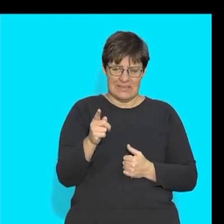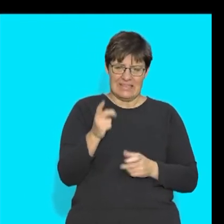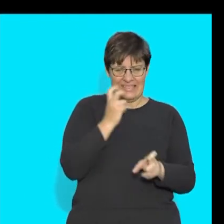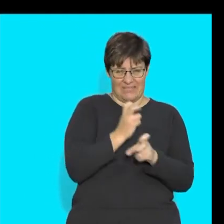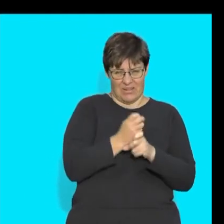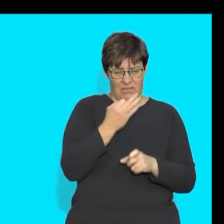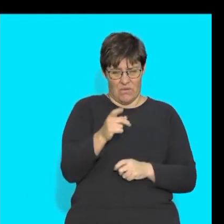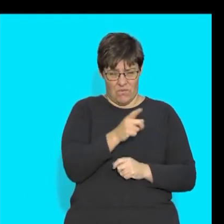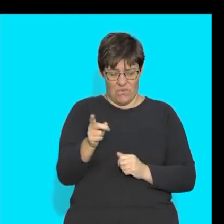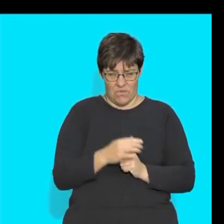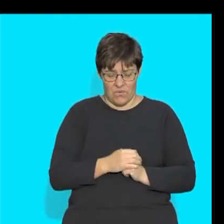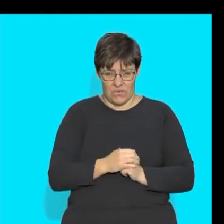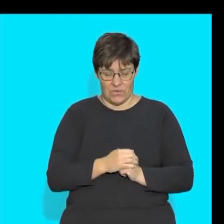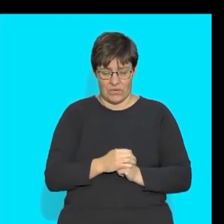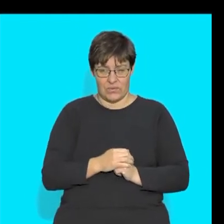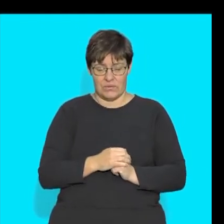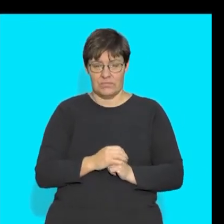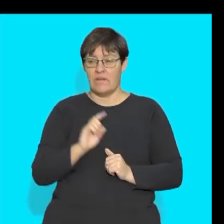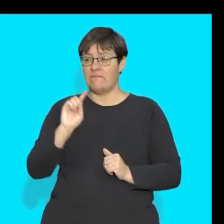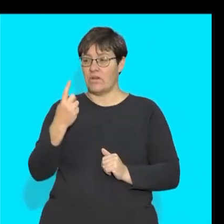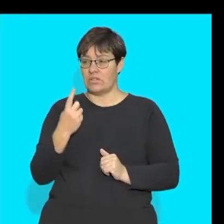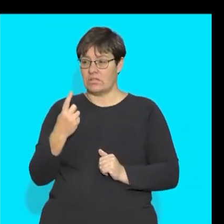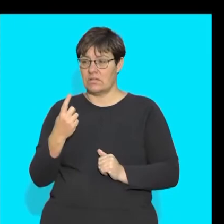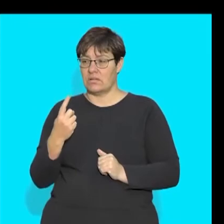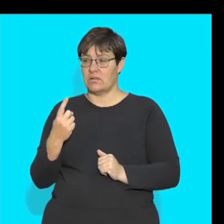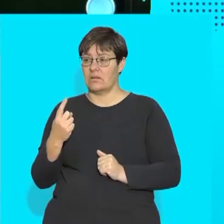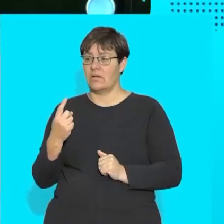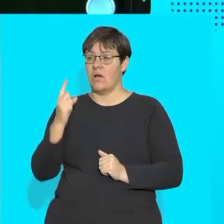guys. So the first thing I'm going to do is I'm going to minus the